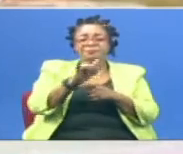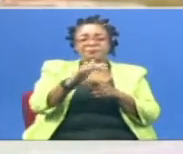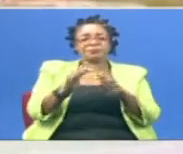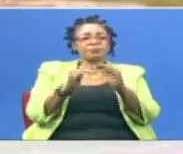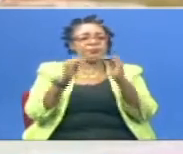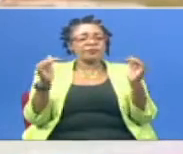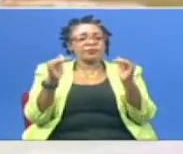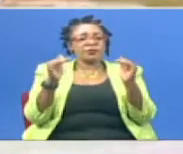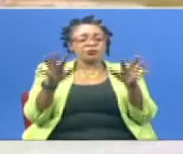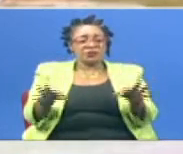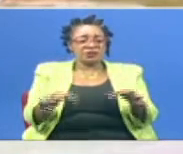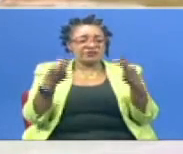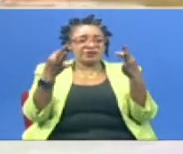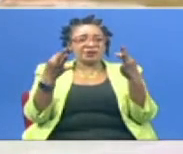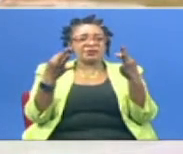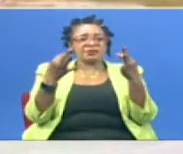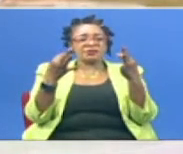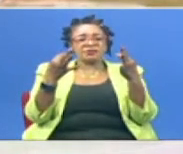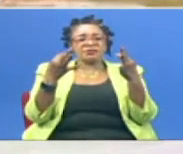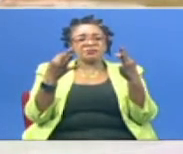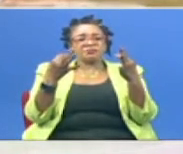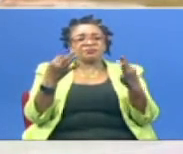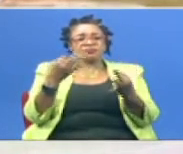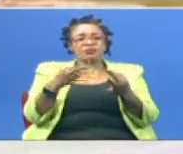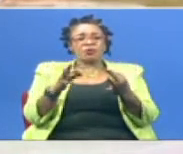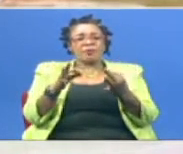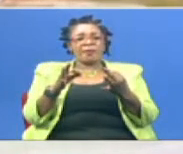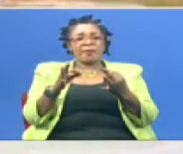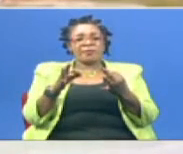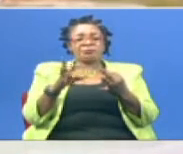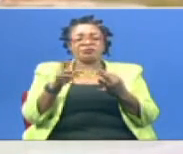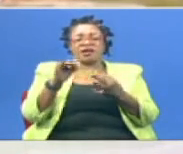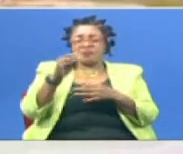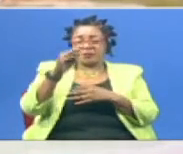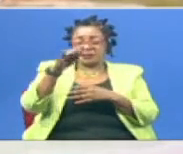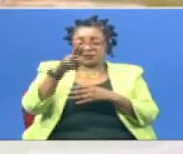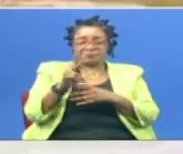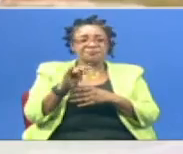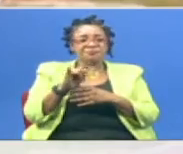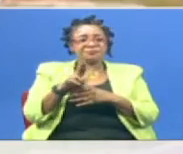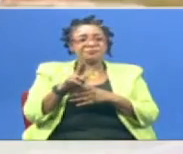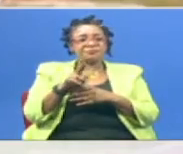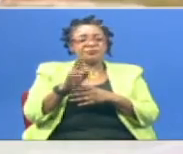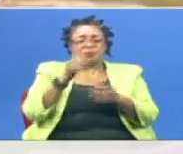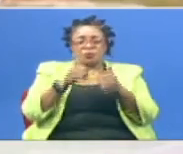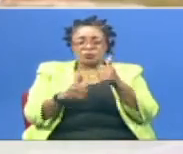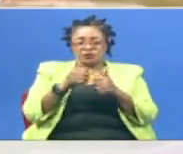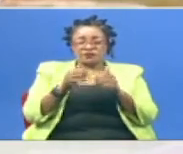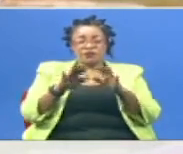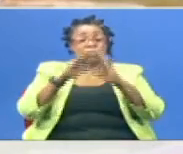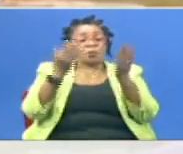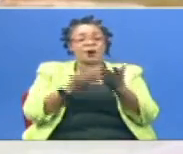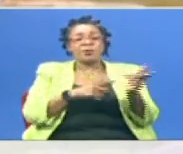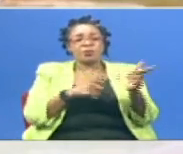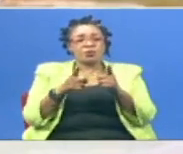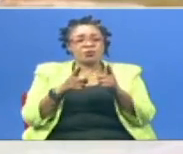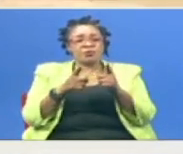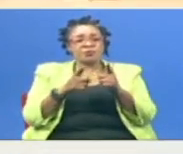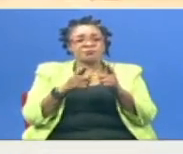to the discovery in Old Vigoj, the cradle of mankind. This will be the cradle of World War I,